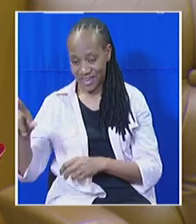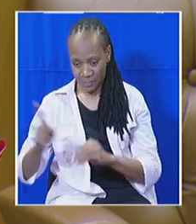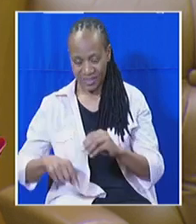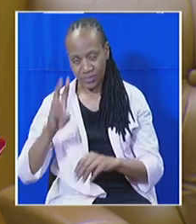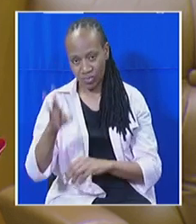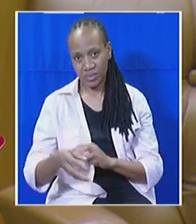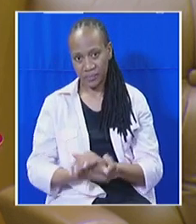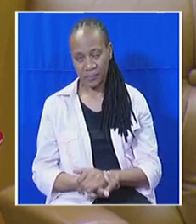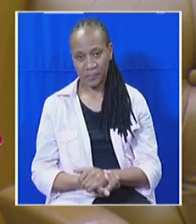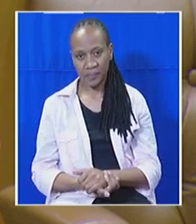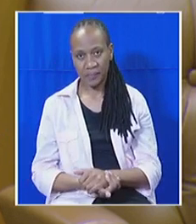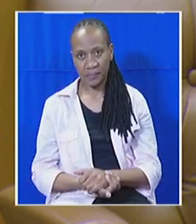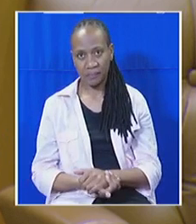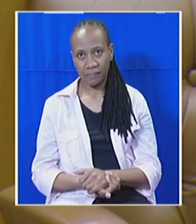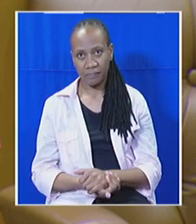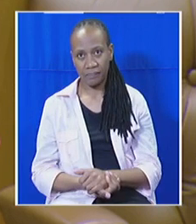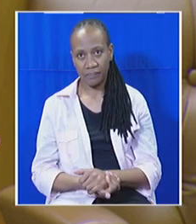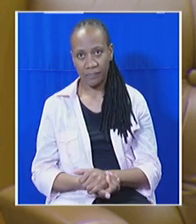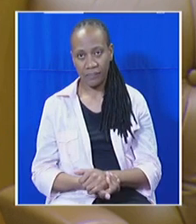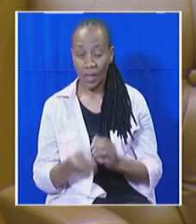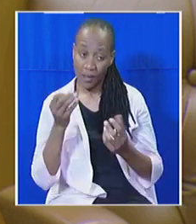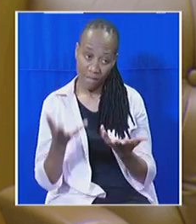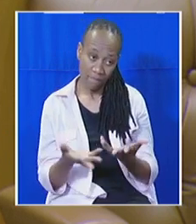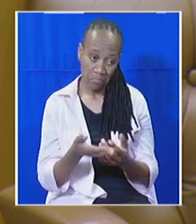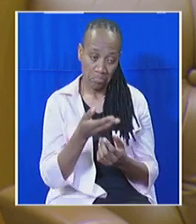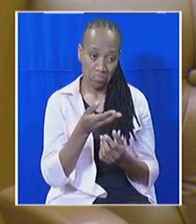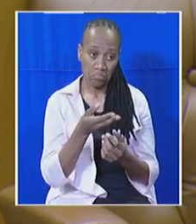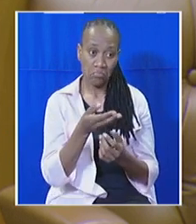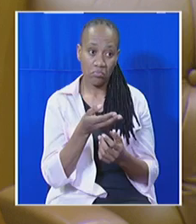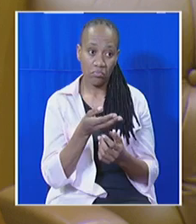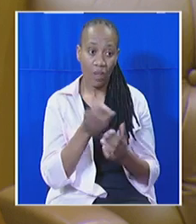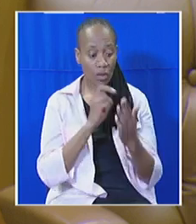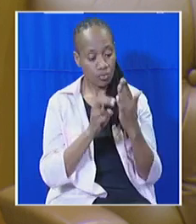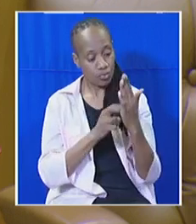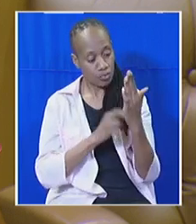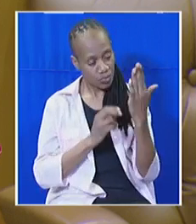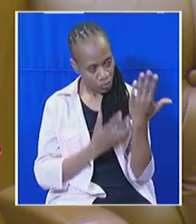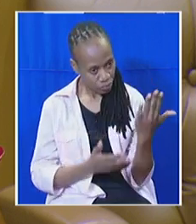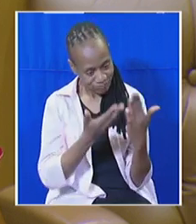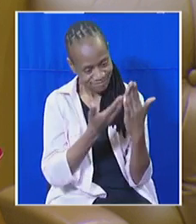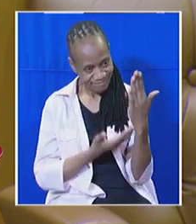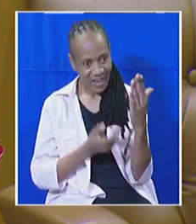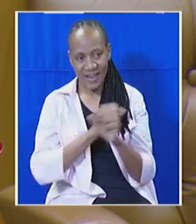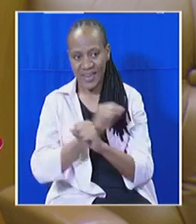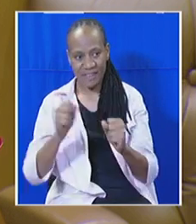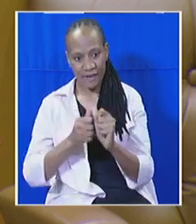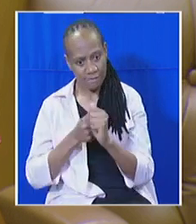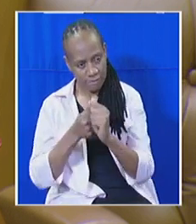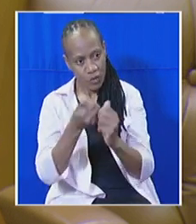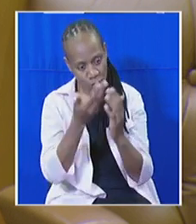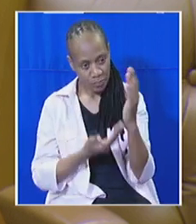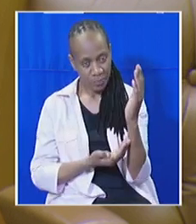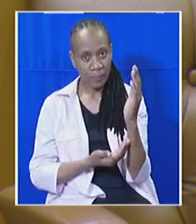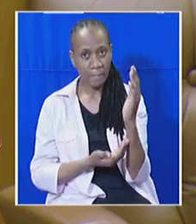accordingly. If the contractor have not met terms and conditions of their contracts, these